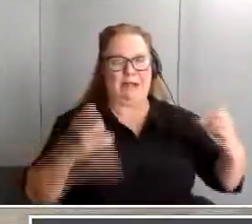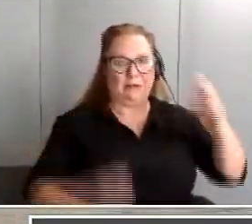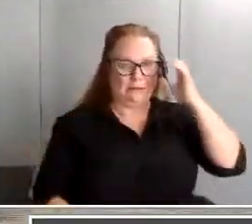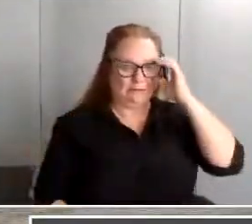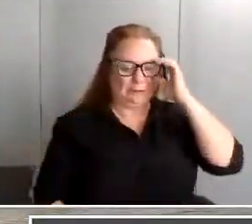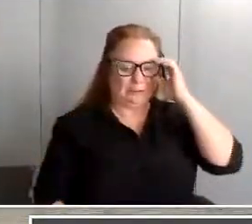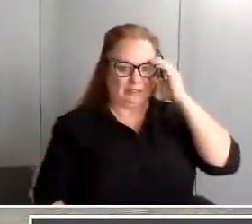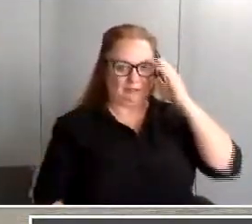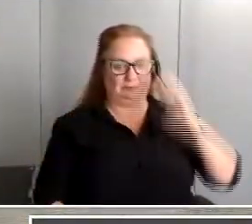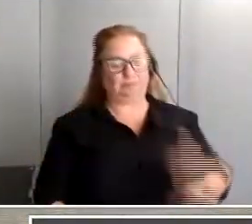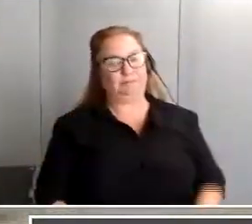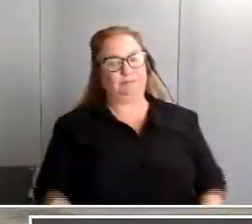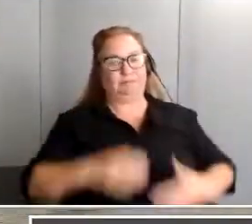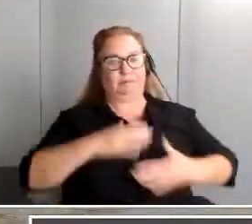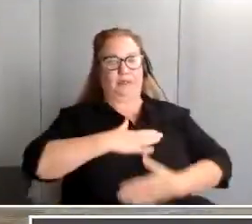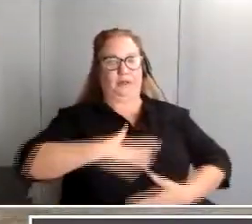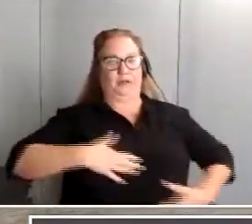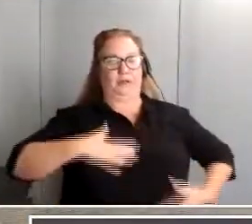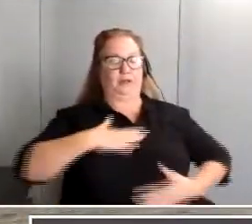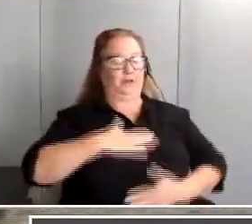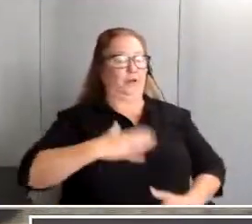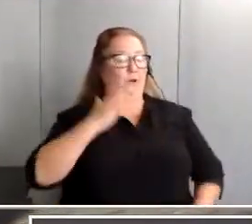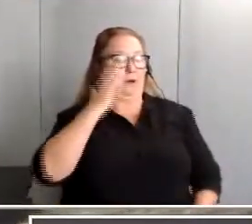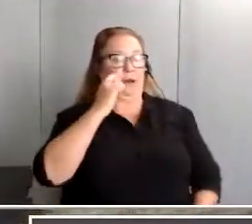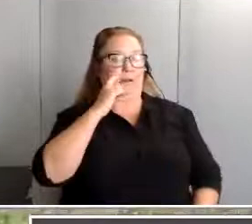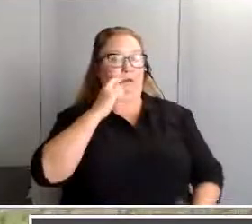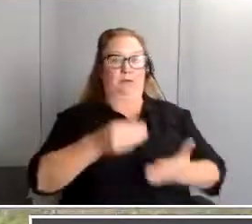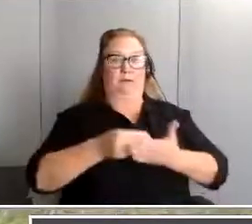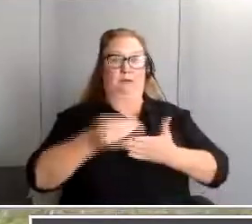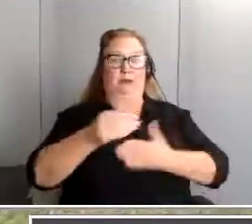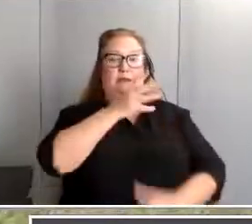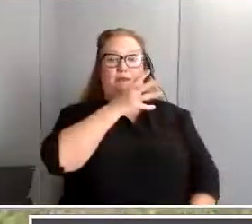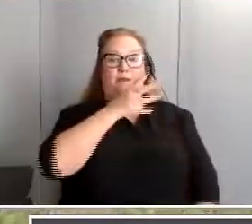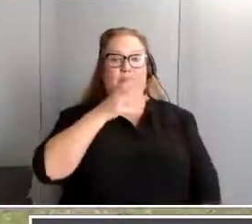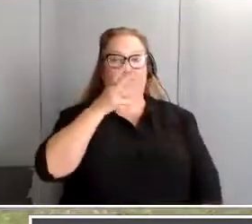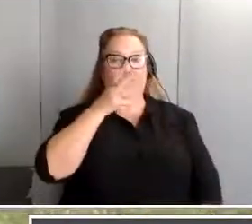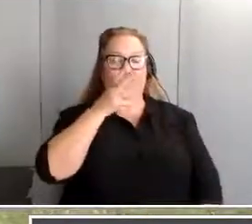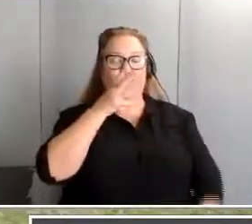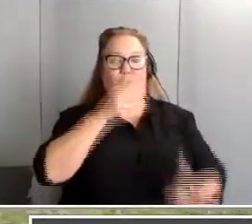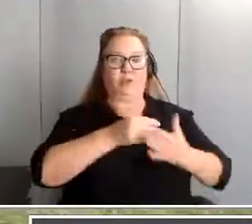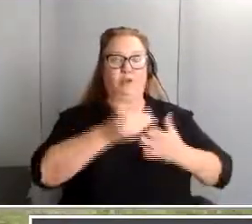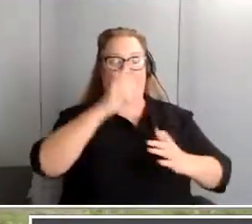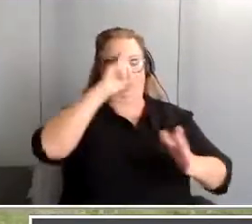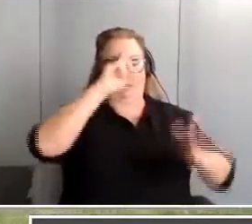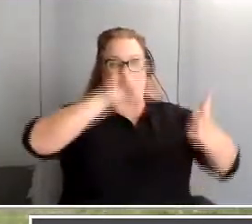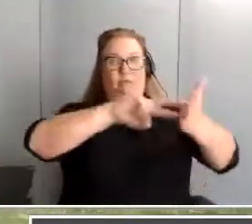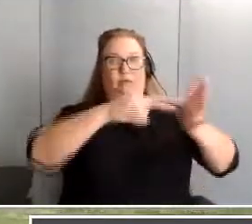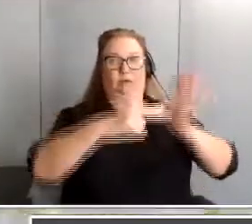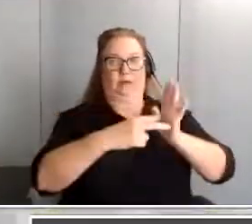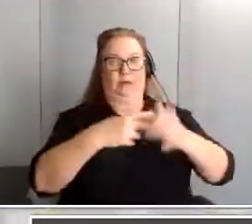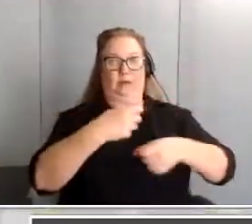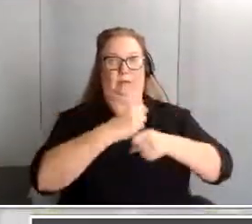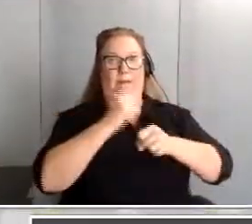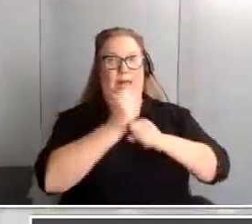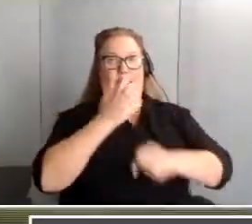Well, you enjoy it because when you buy a farm, you buy it with the intention of making it better.